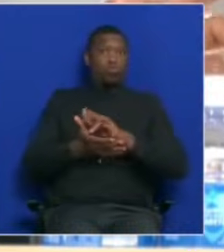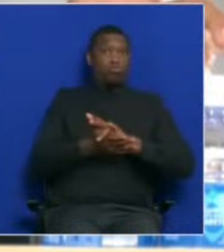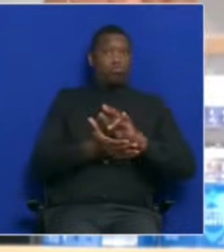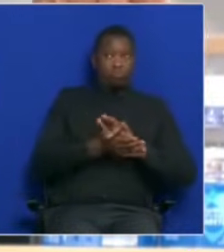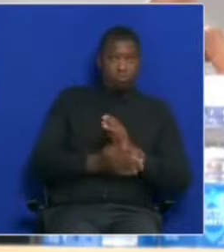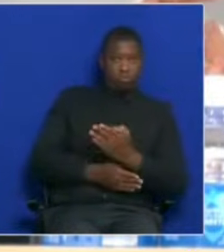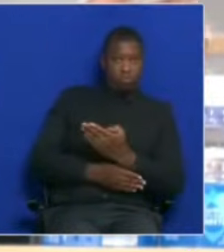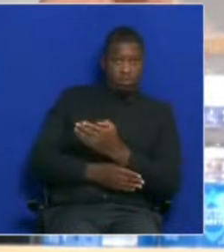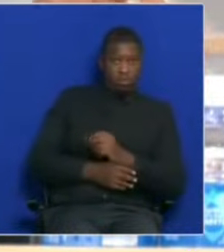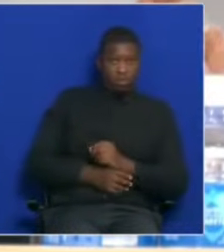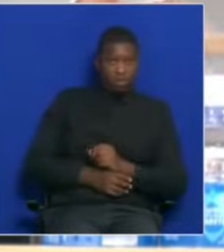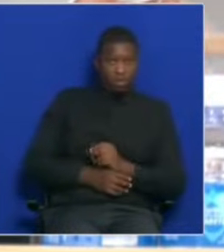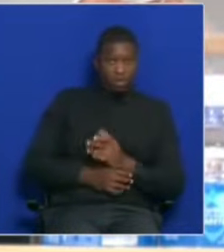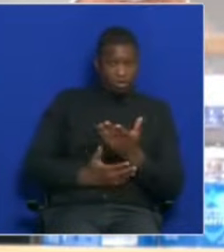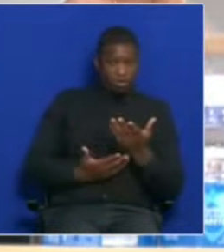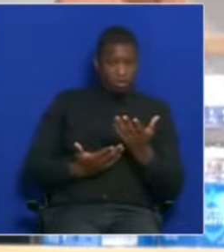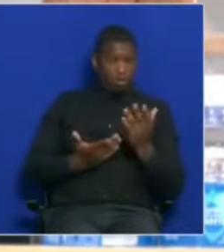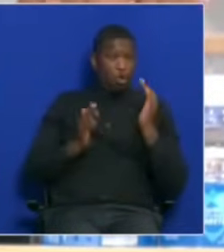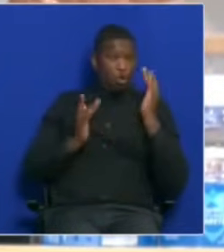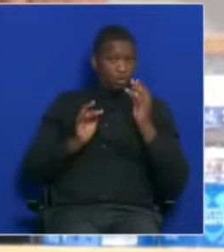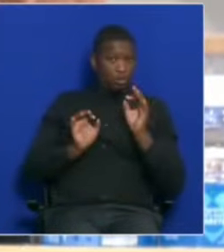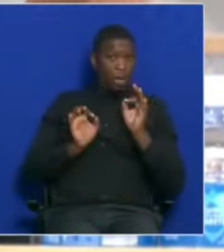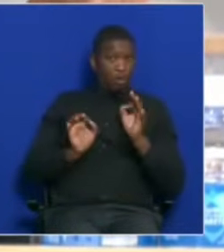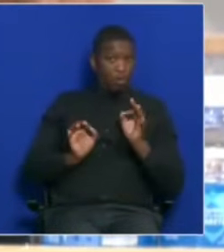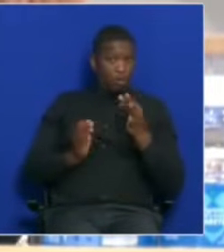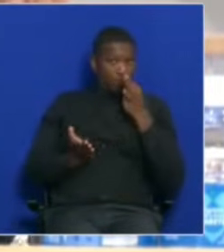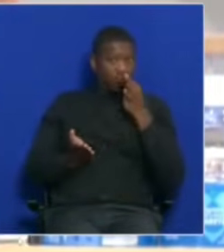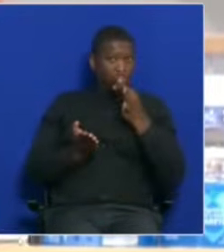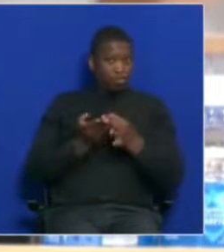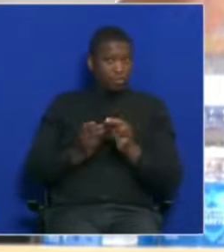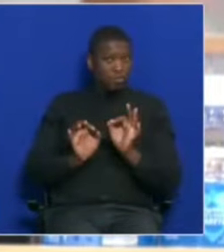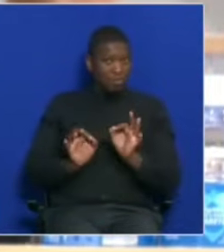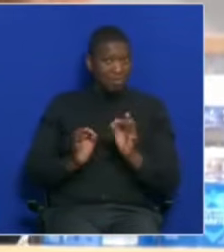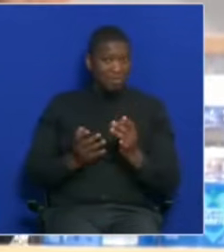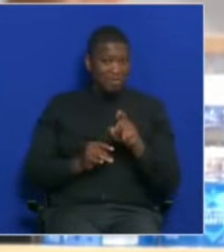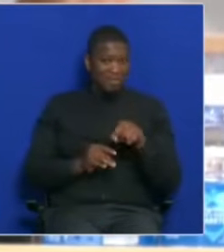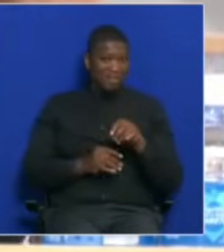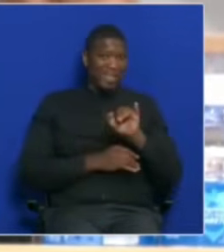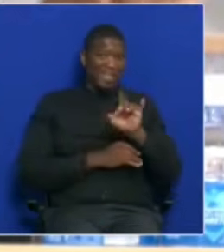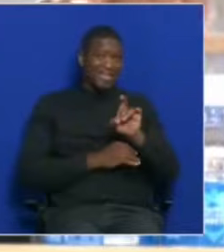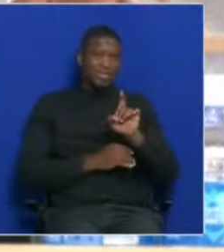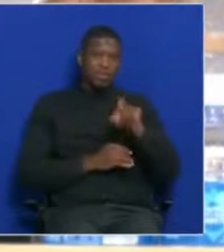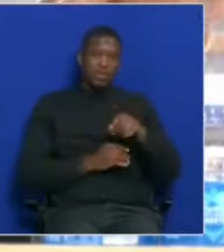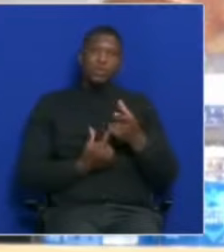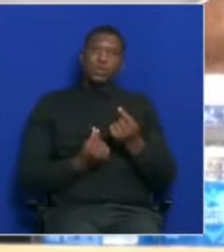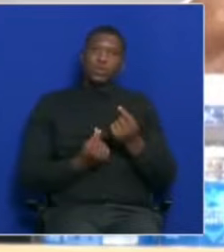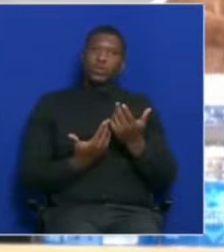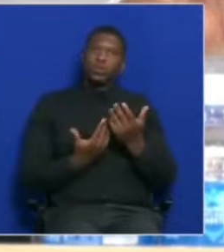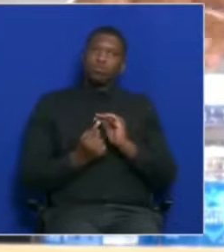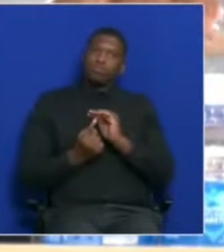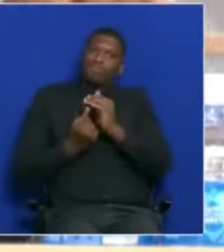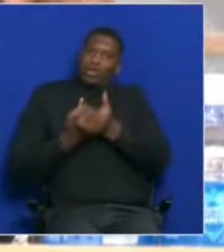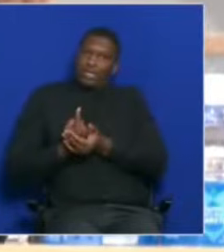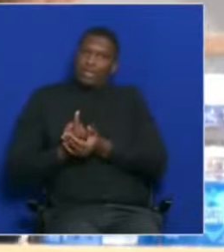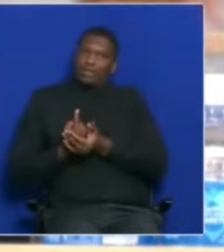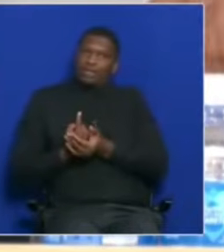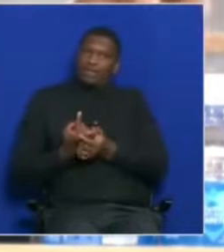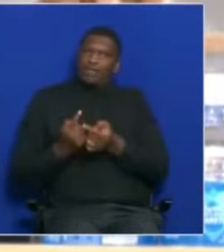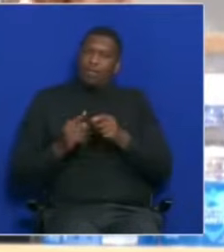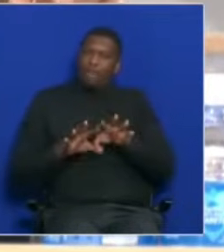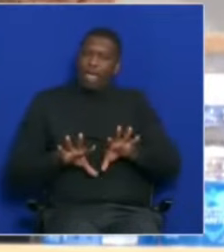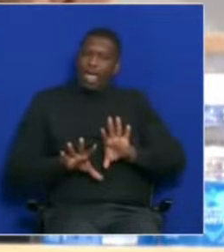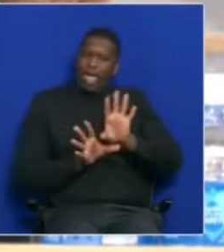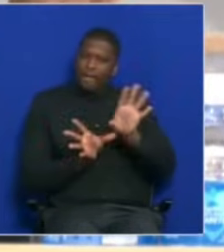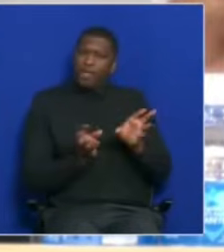Would you consider it an appropriate suggestion that the ID should in fact be insulated from all of that, so that by the